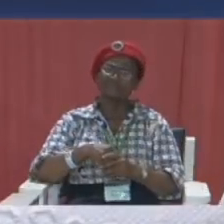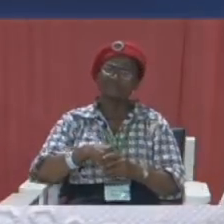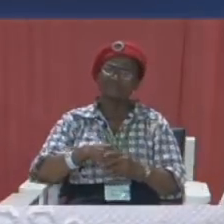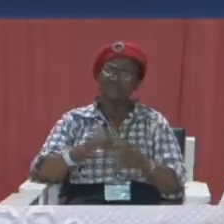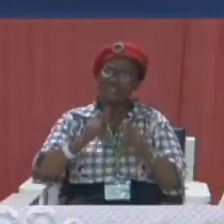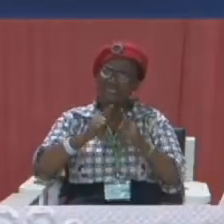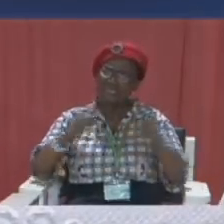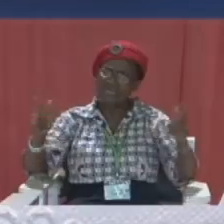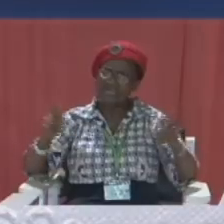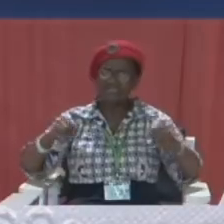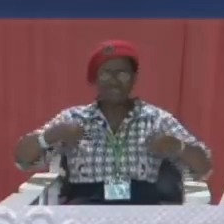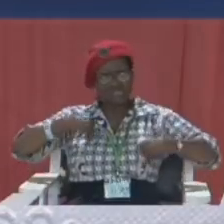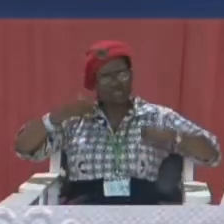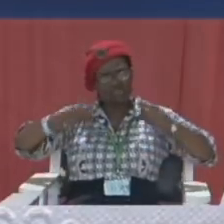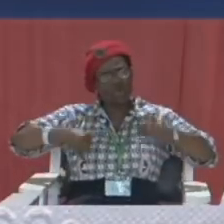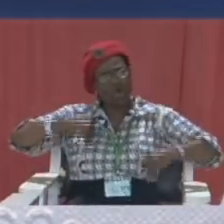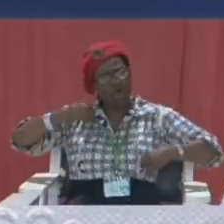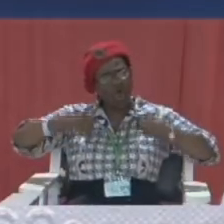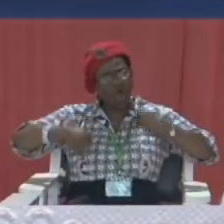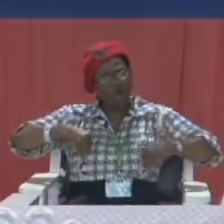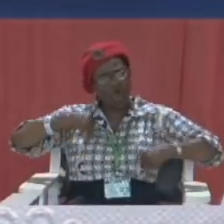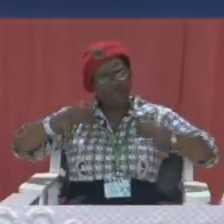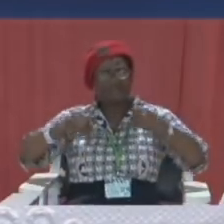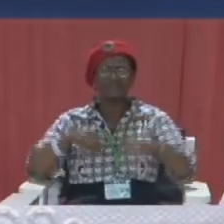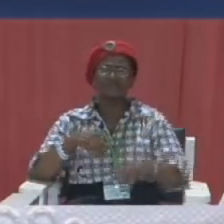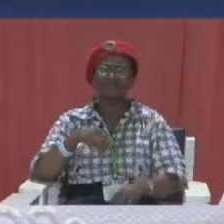Great joy.